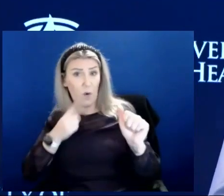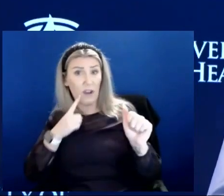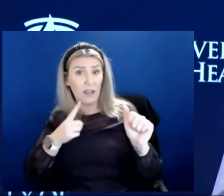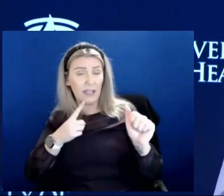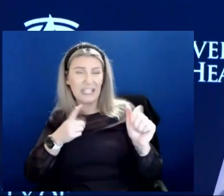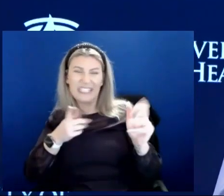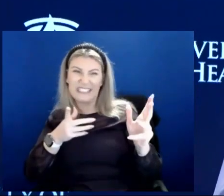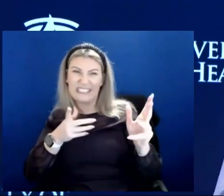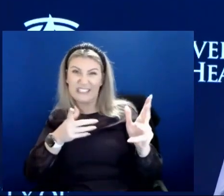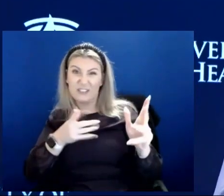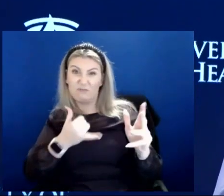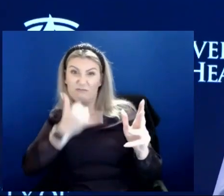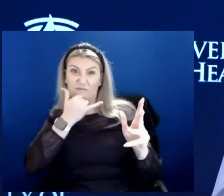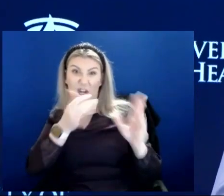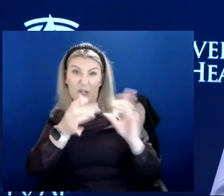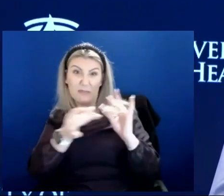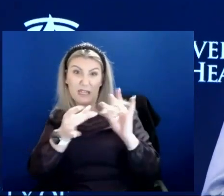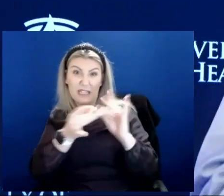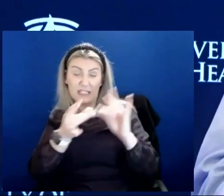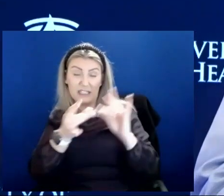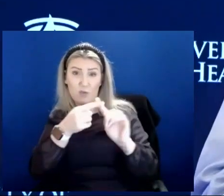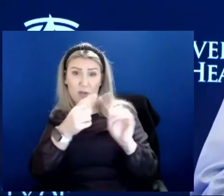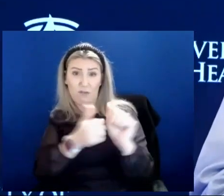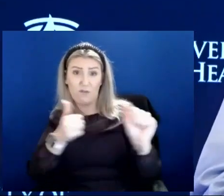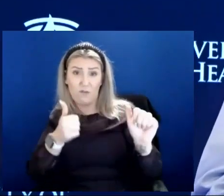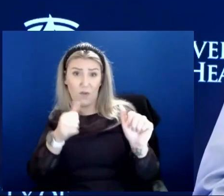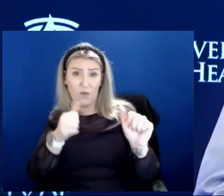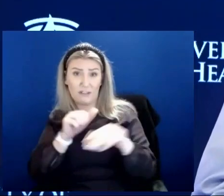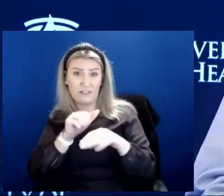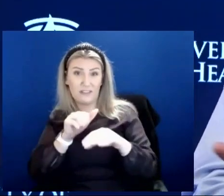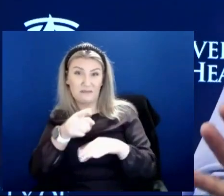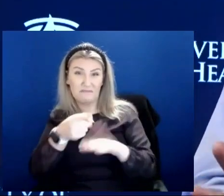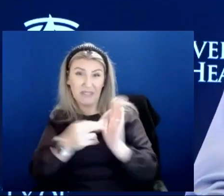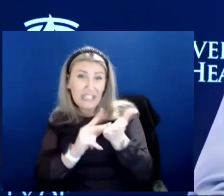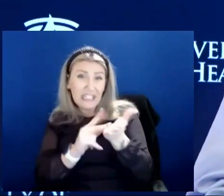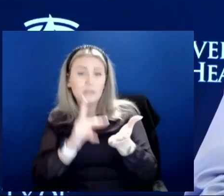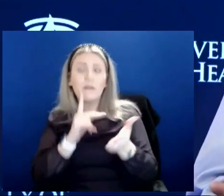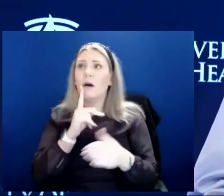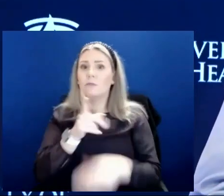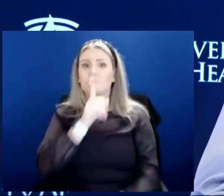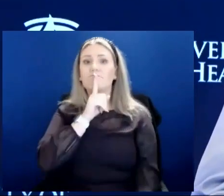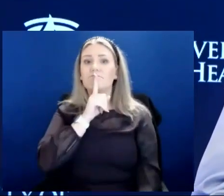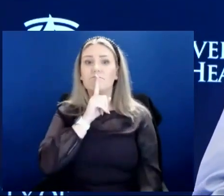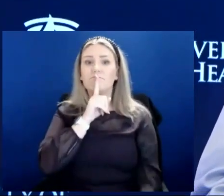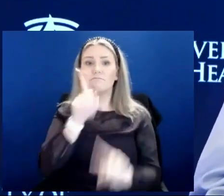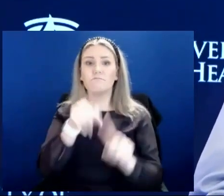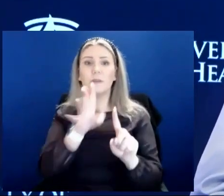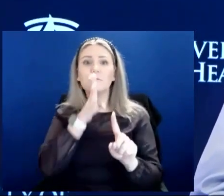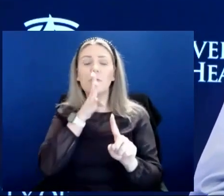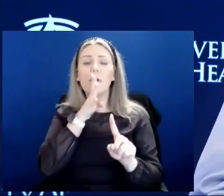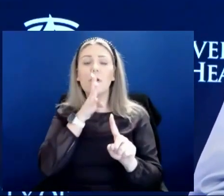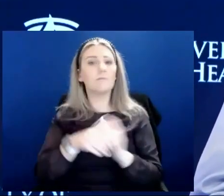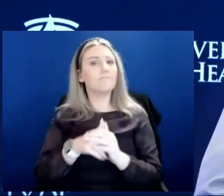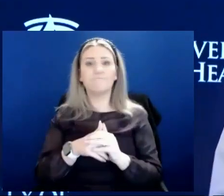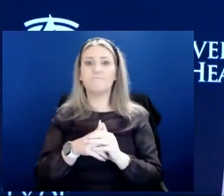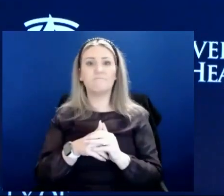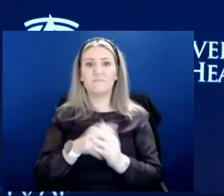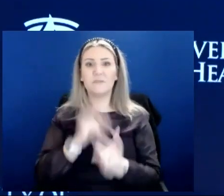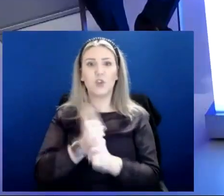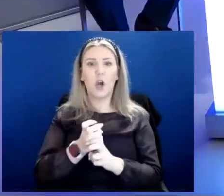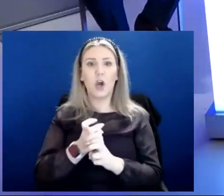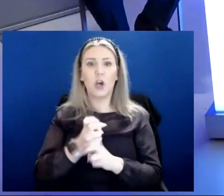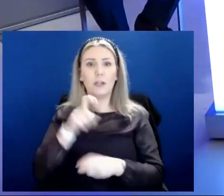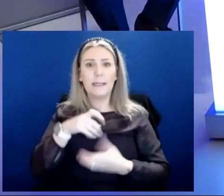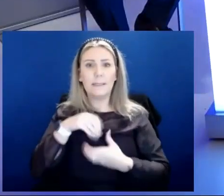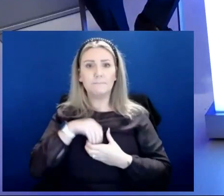When we avoid, we send the message that we can't talk about it, it's off limits, it's too hard, we can't deal with it. You touched on it. So